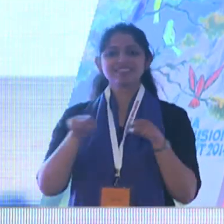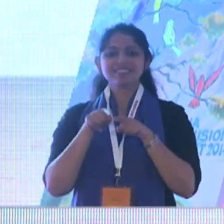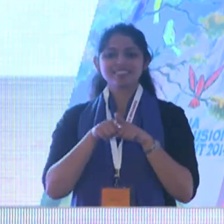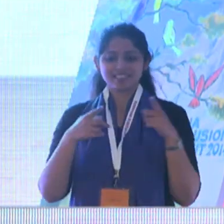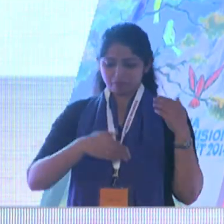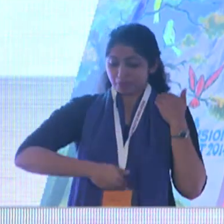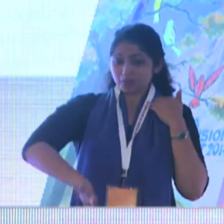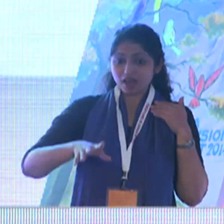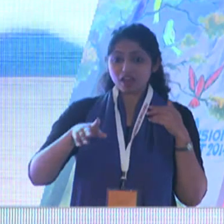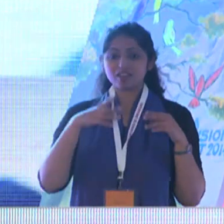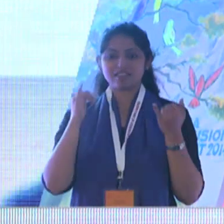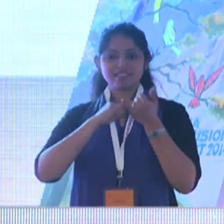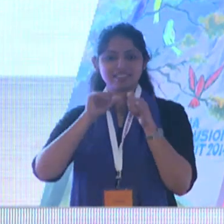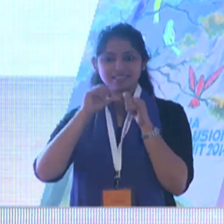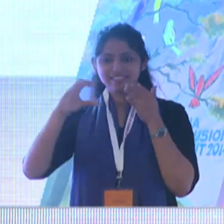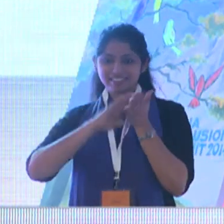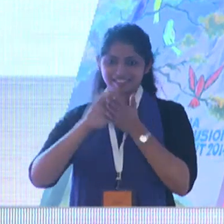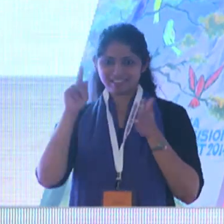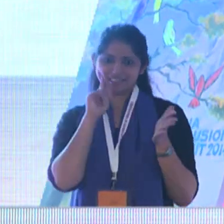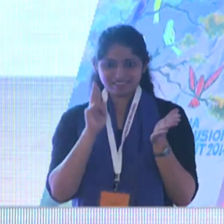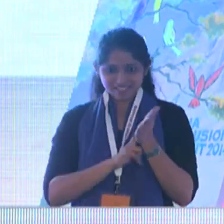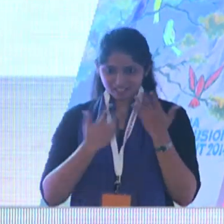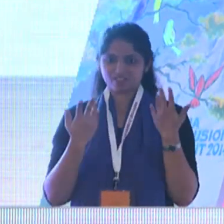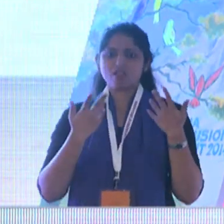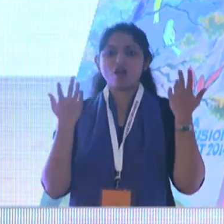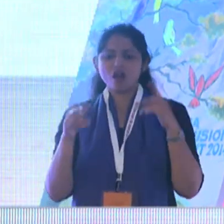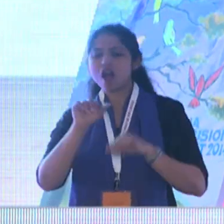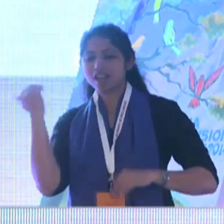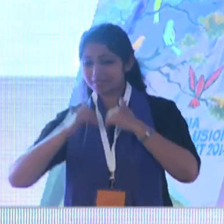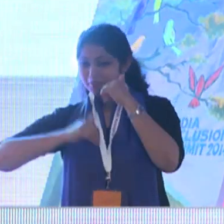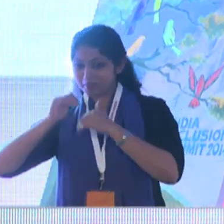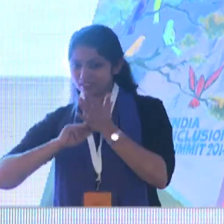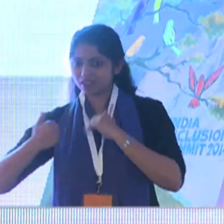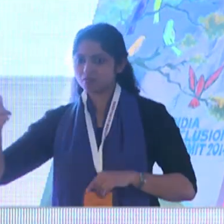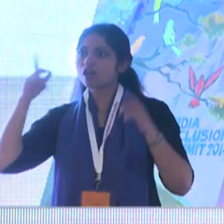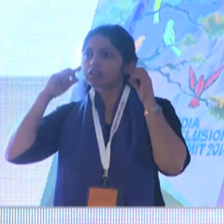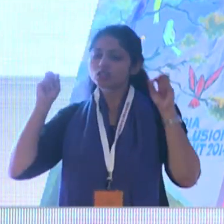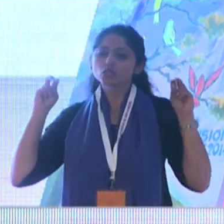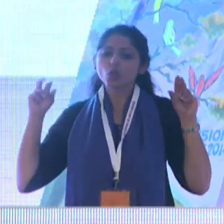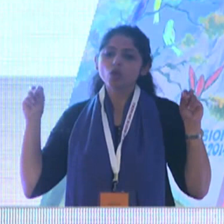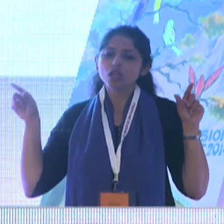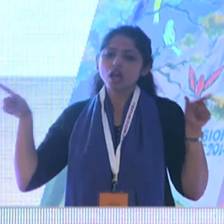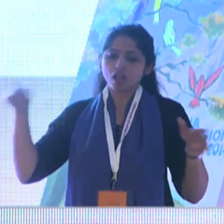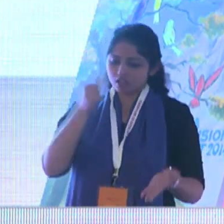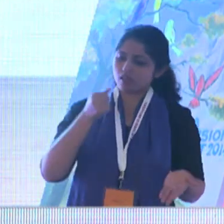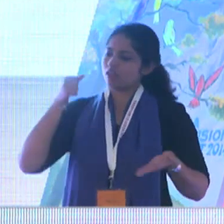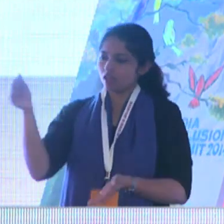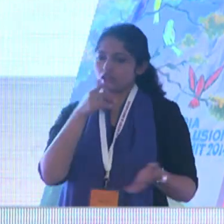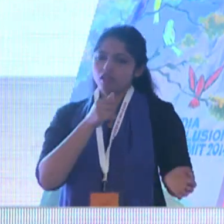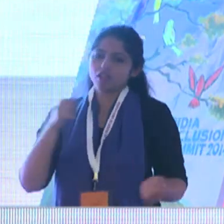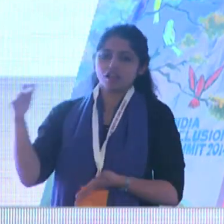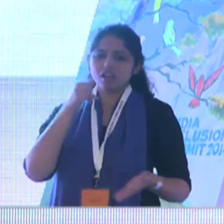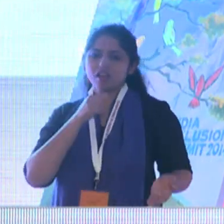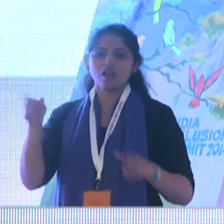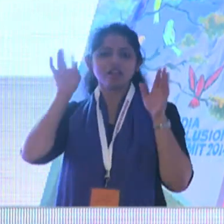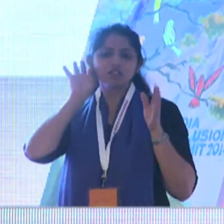cinema stars, these political stars, anyway, they get awards all the time. They don't have the awards or the recognition has no meaning for